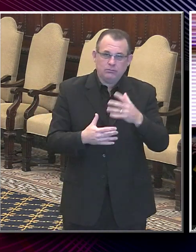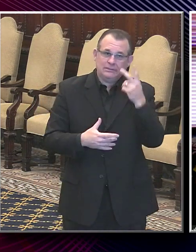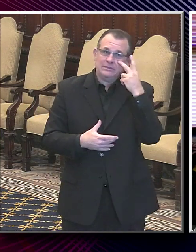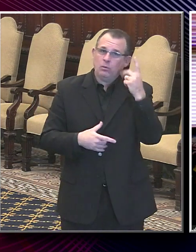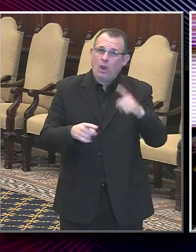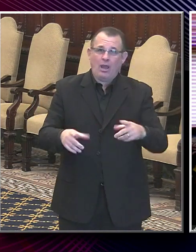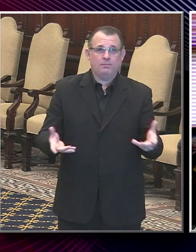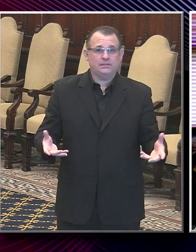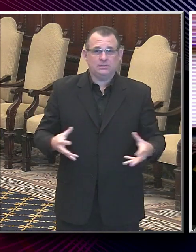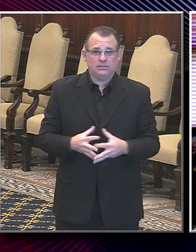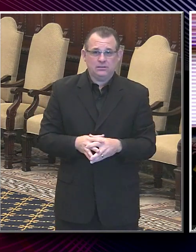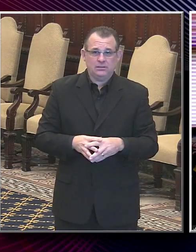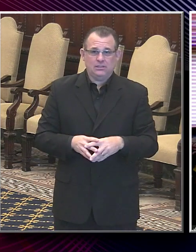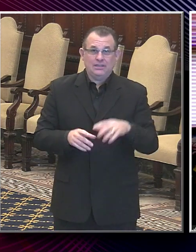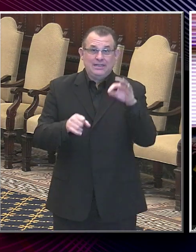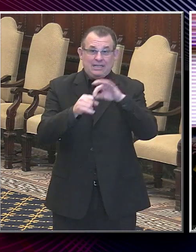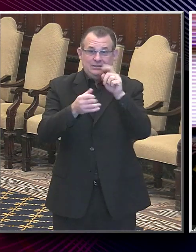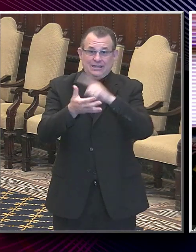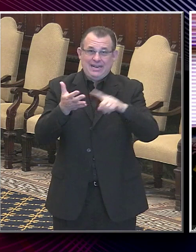not canceling the elections.